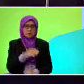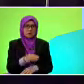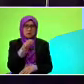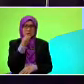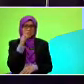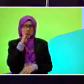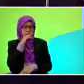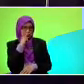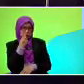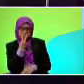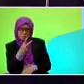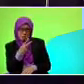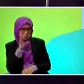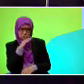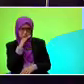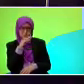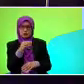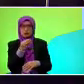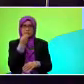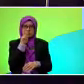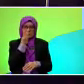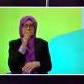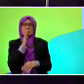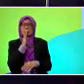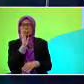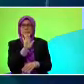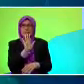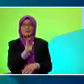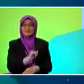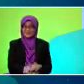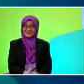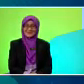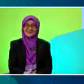that? Okay, Mia, Mia. again. Proceed.